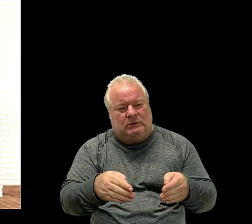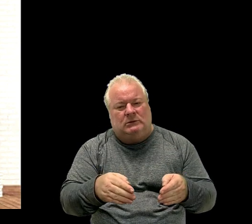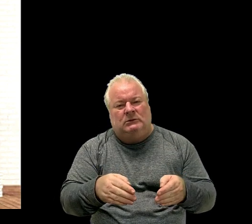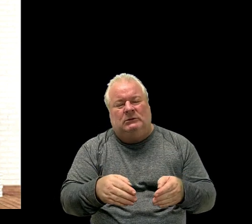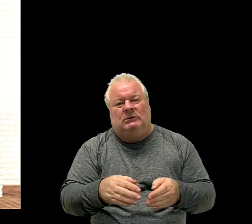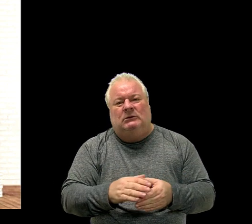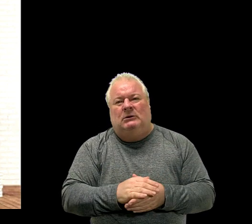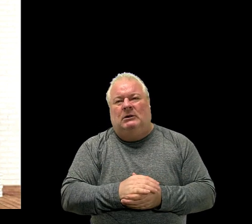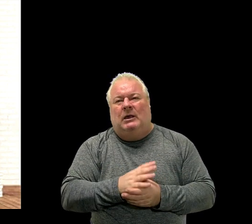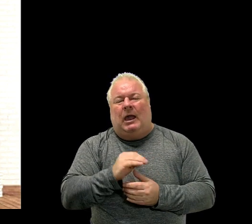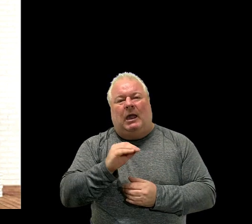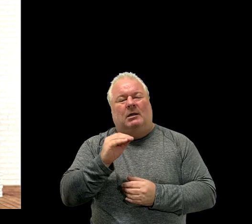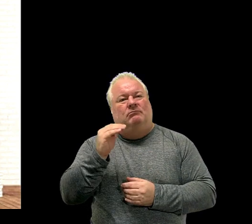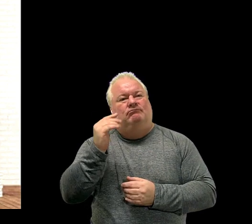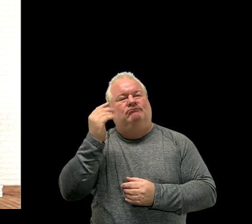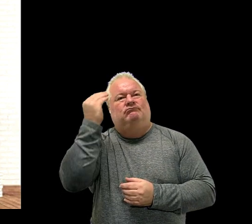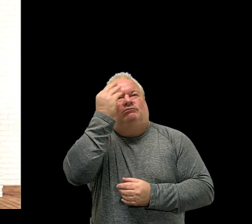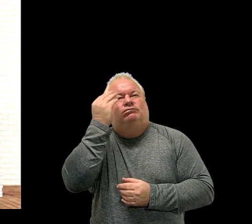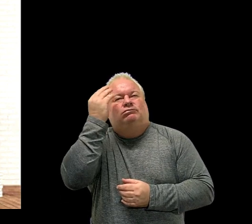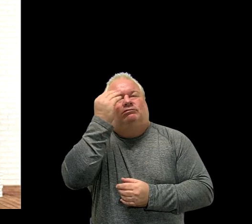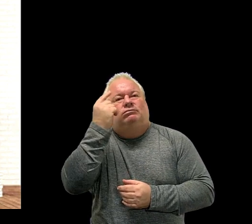and be mindful